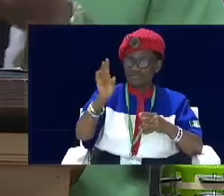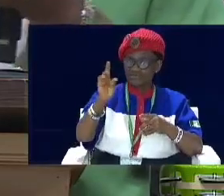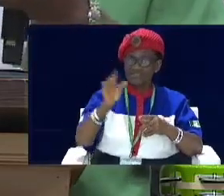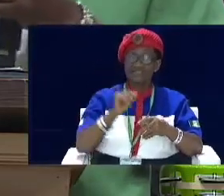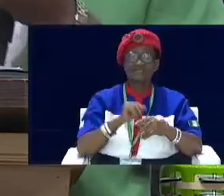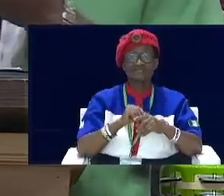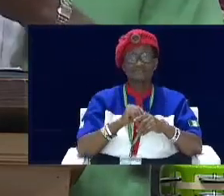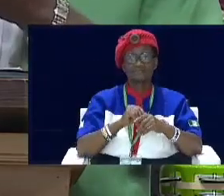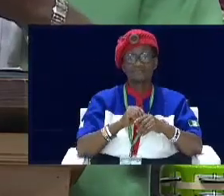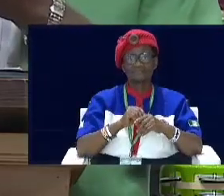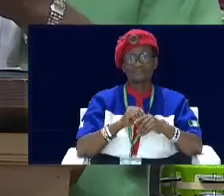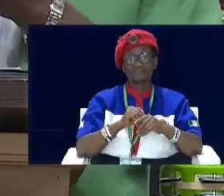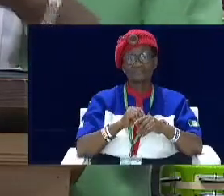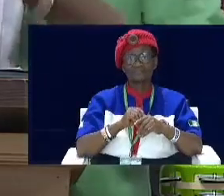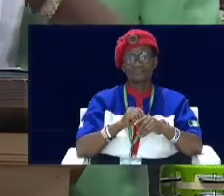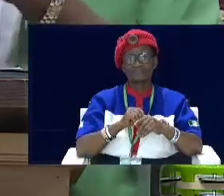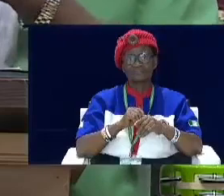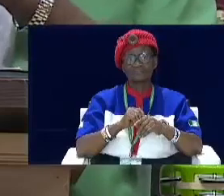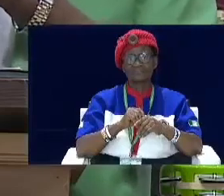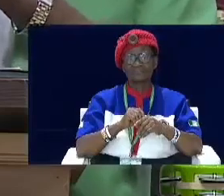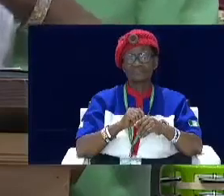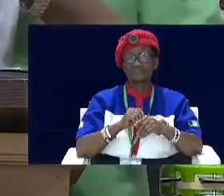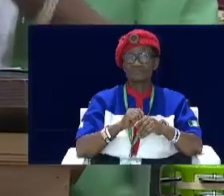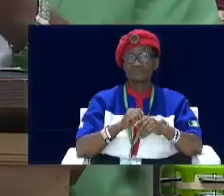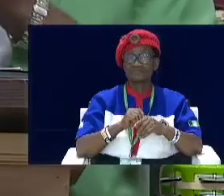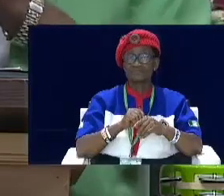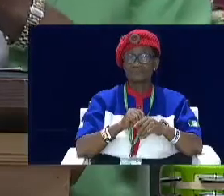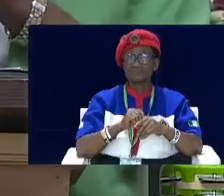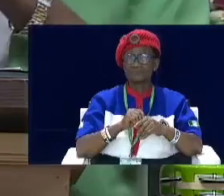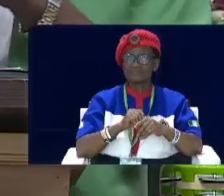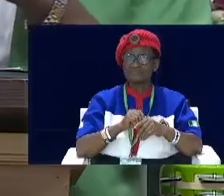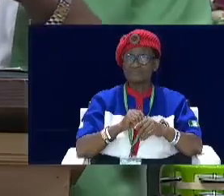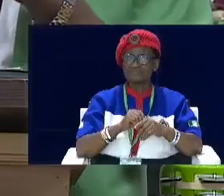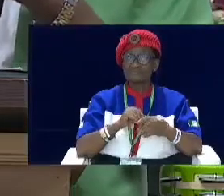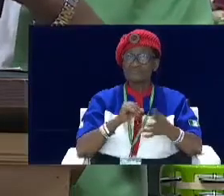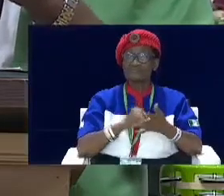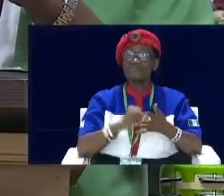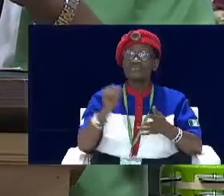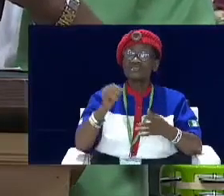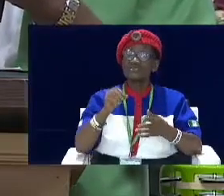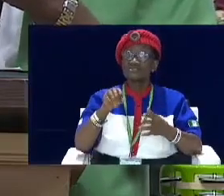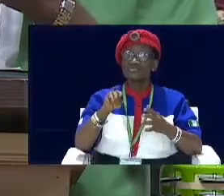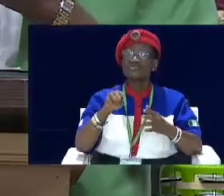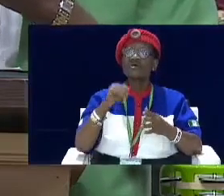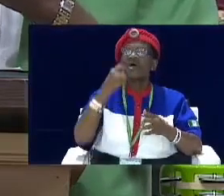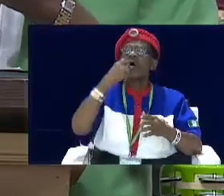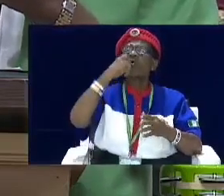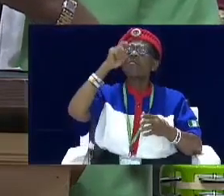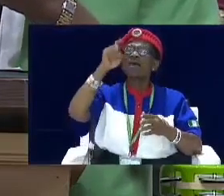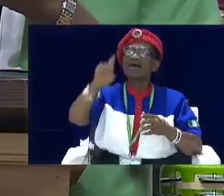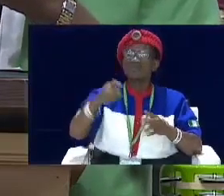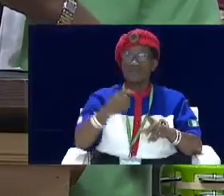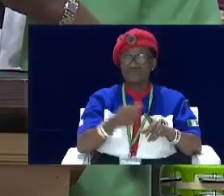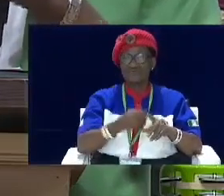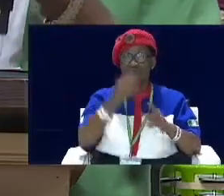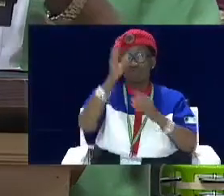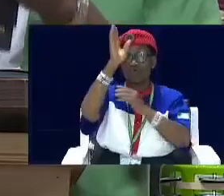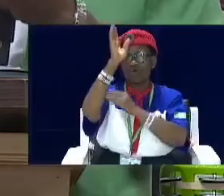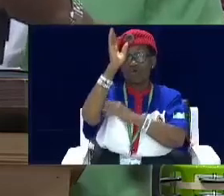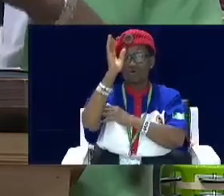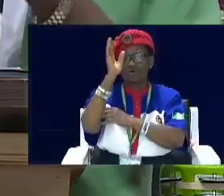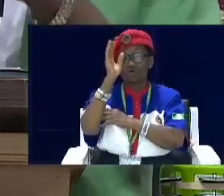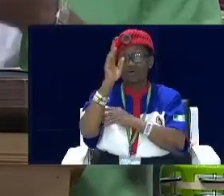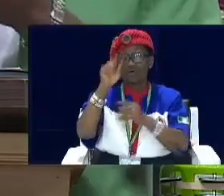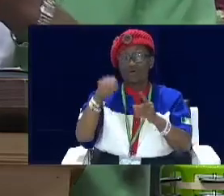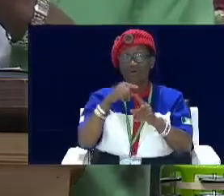iketadinogun. It is a commandment of the Lord. O je ofin ati ase Olorun. That when a